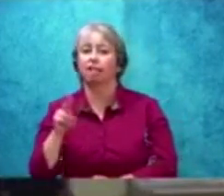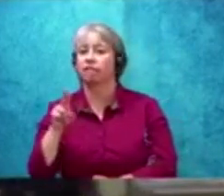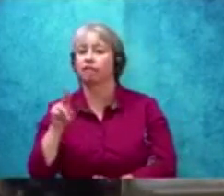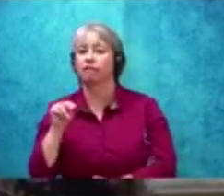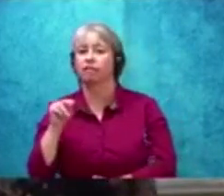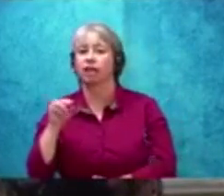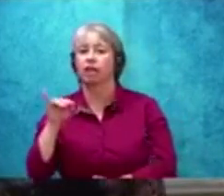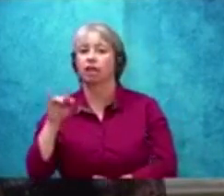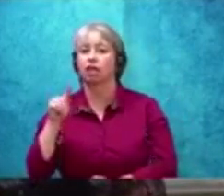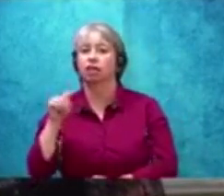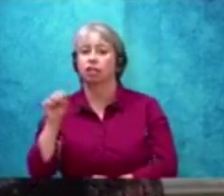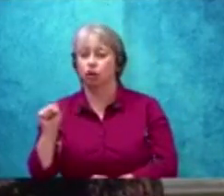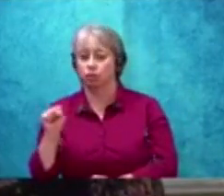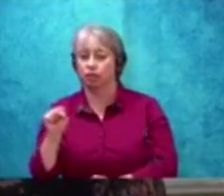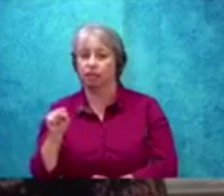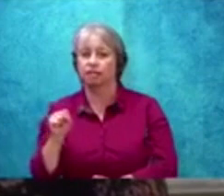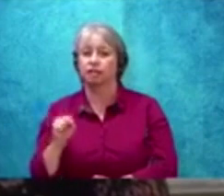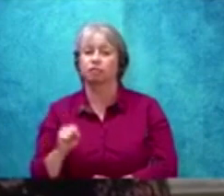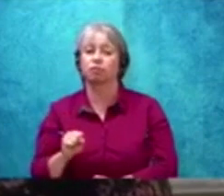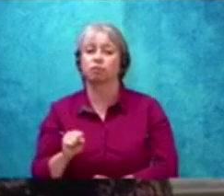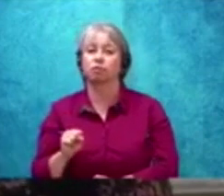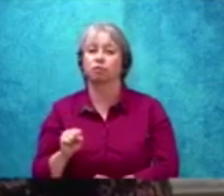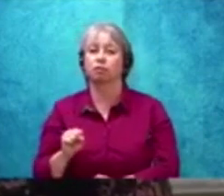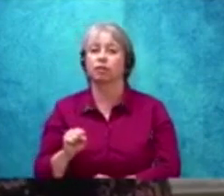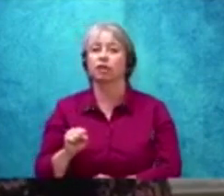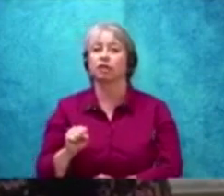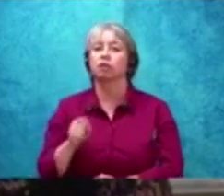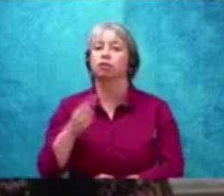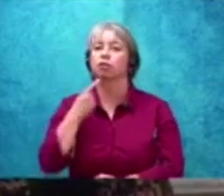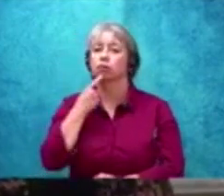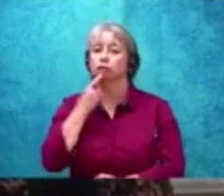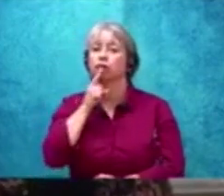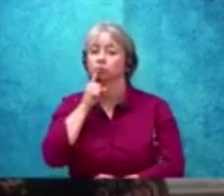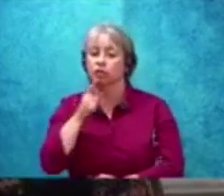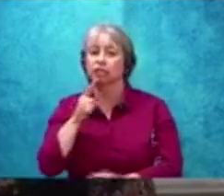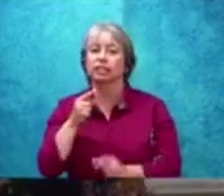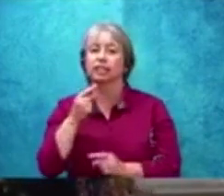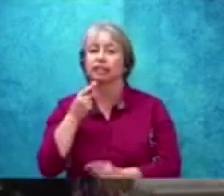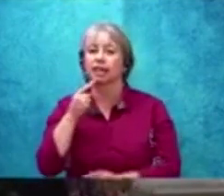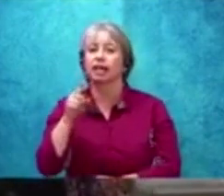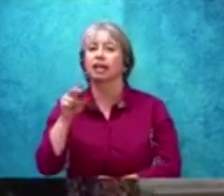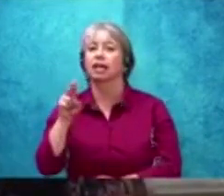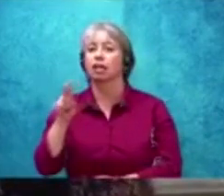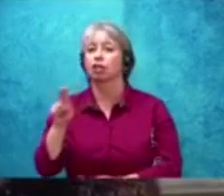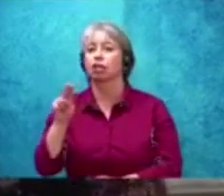plane. So we actually say 7 units.